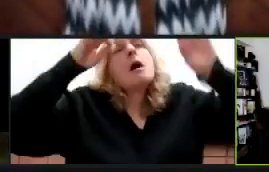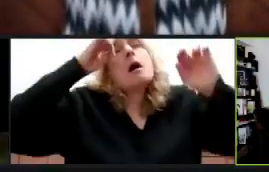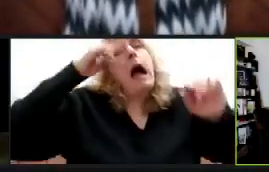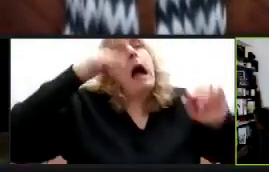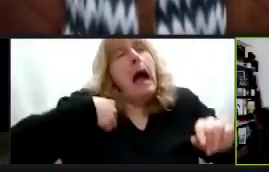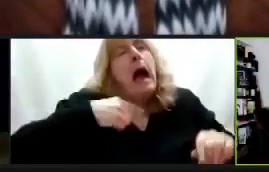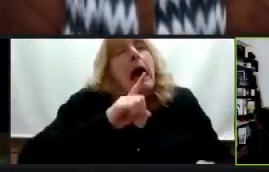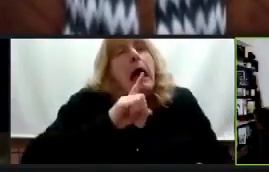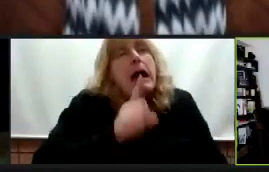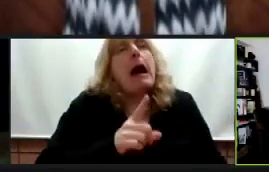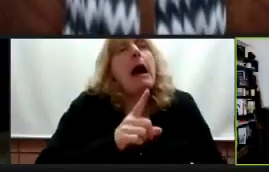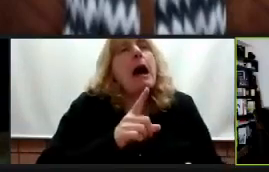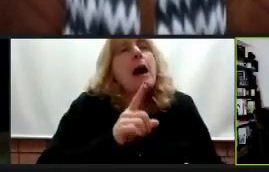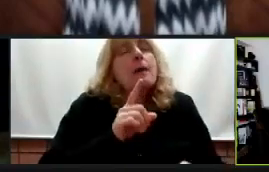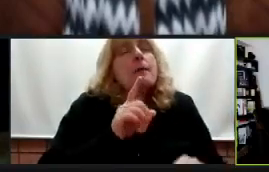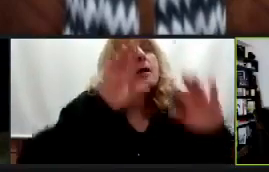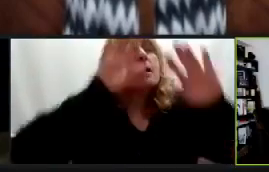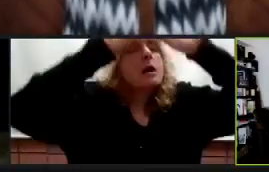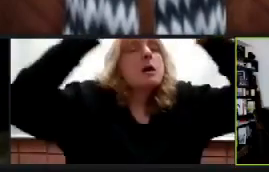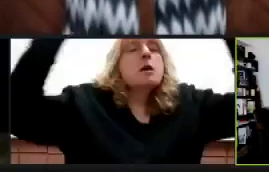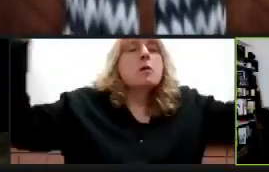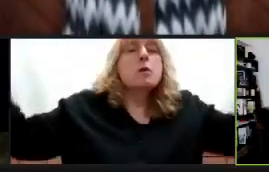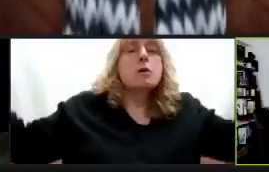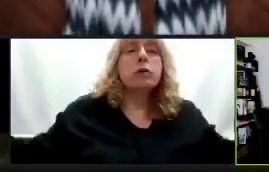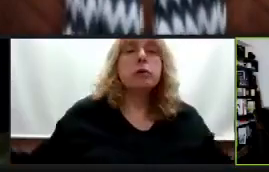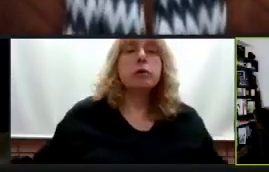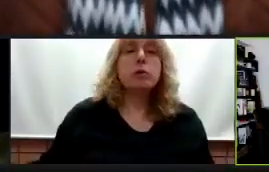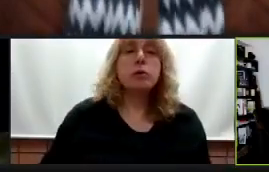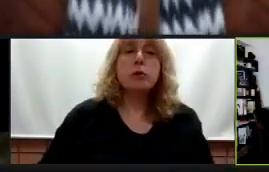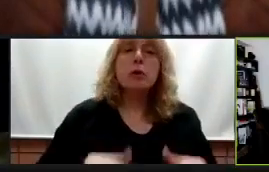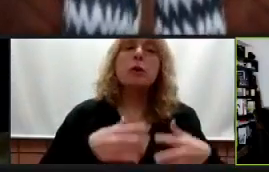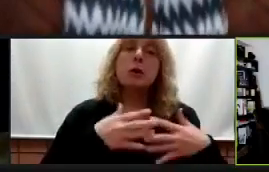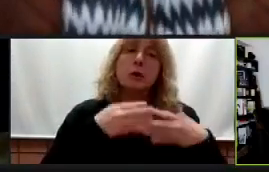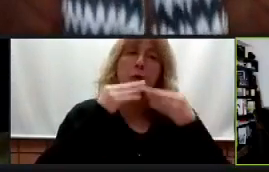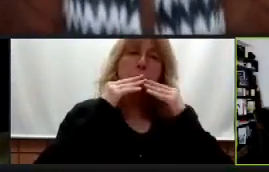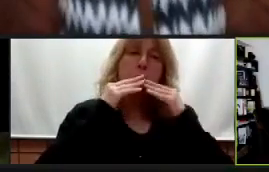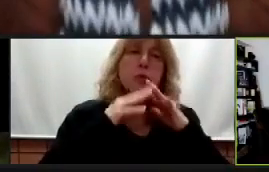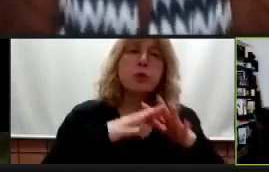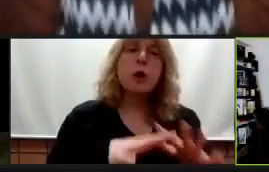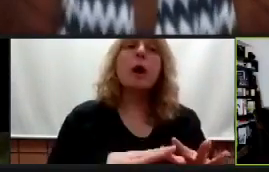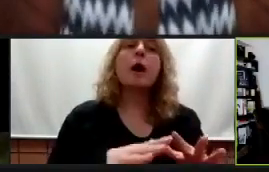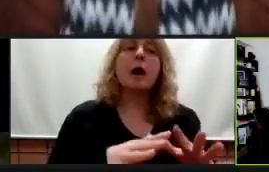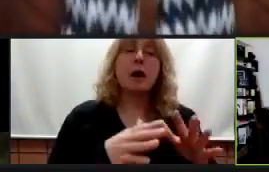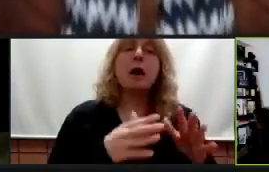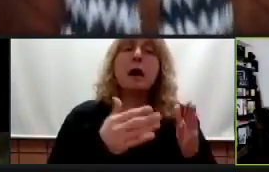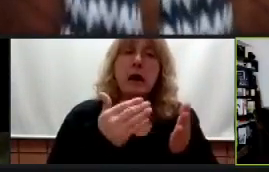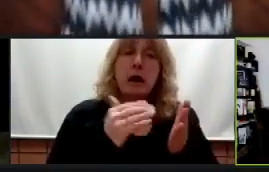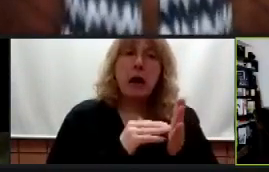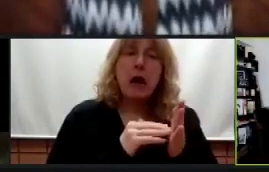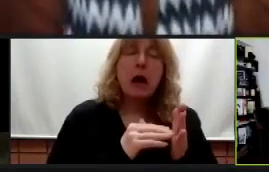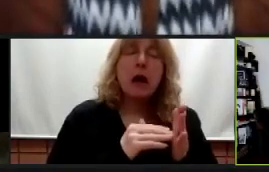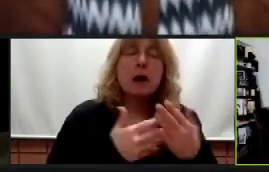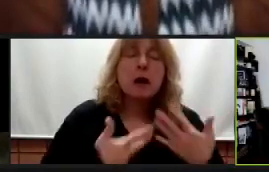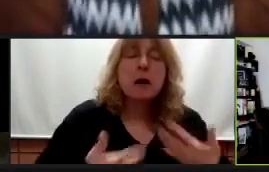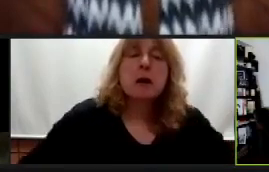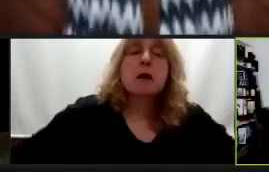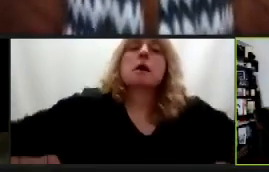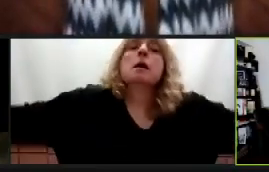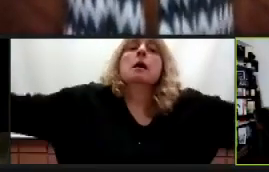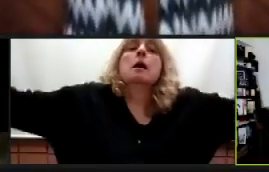And as you exhale, release anything that would prevent you from getting this next breath. And once again, say, I